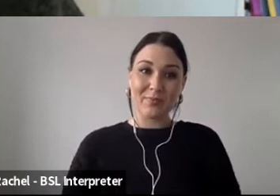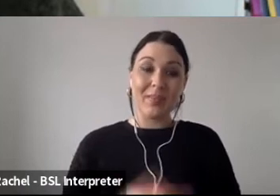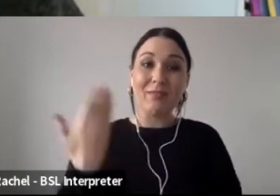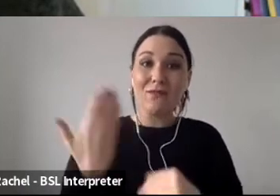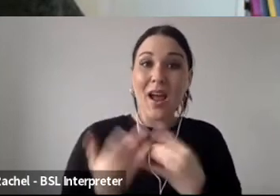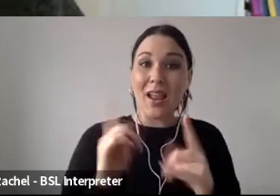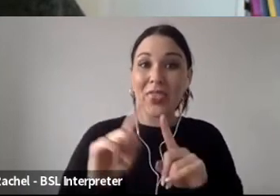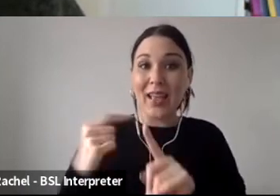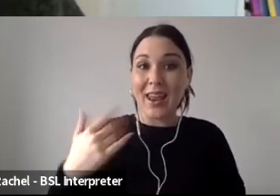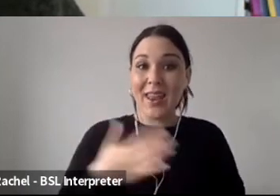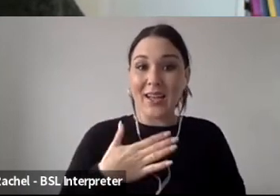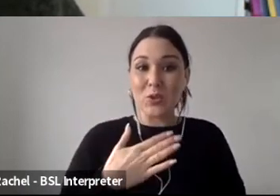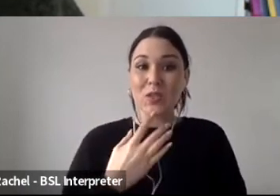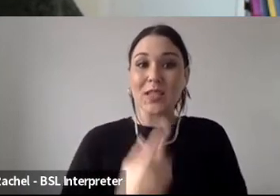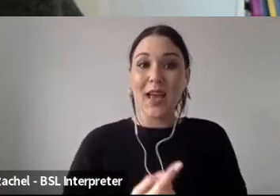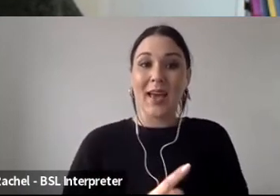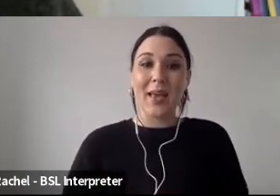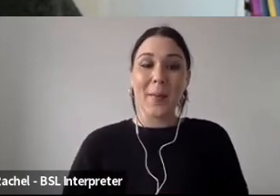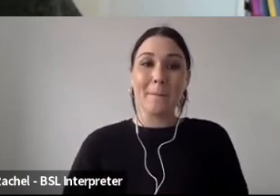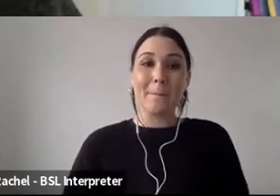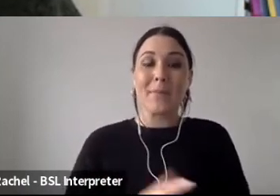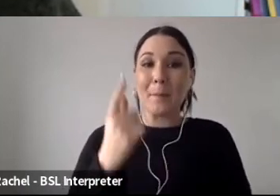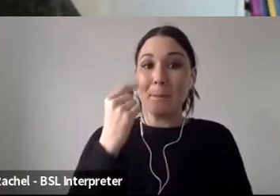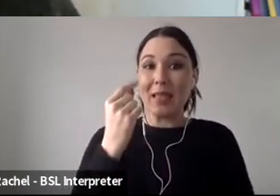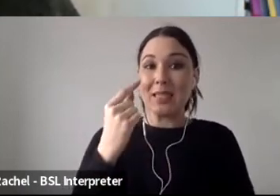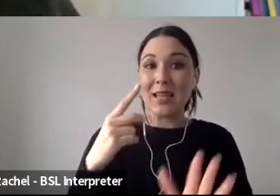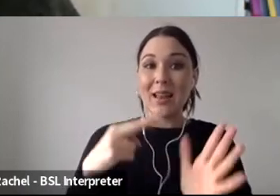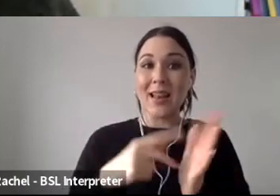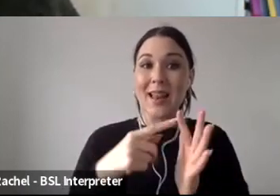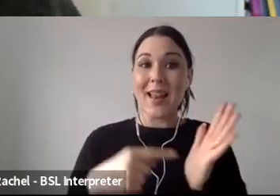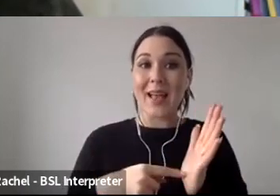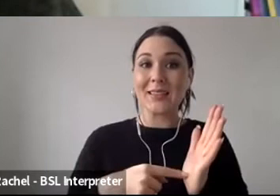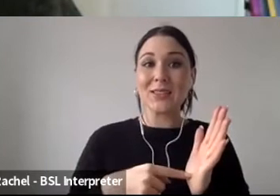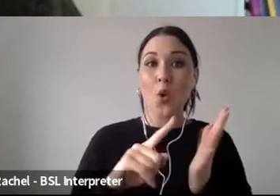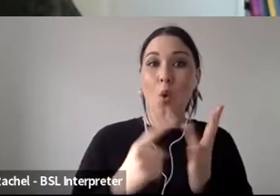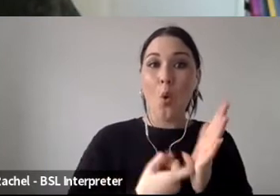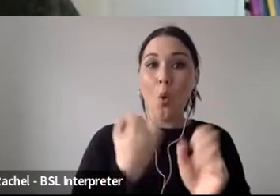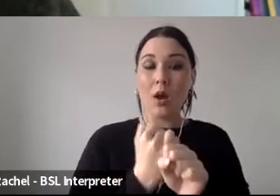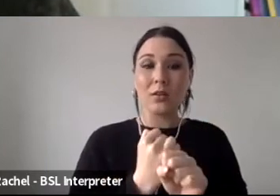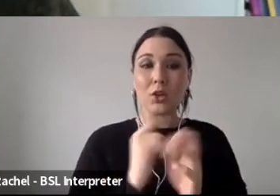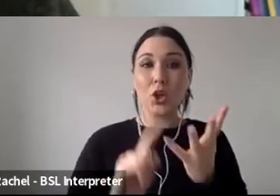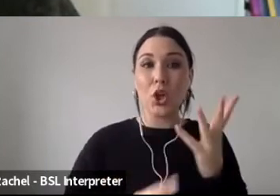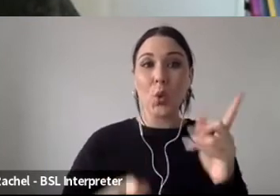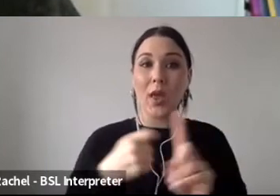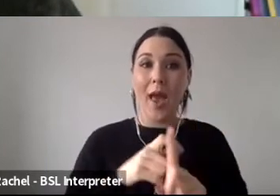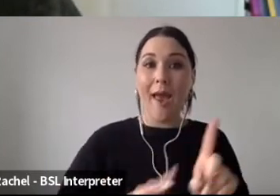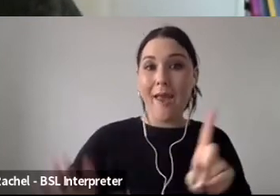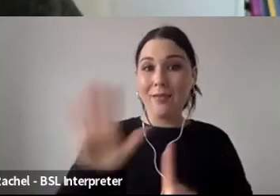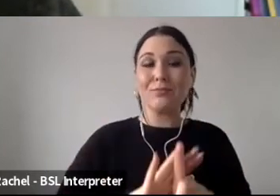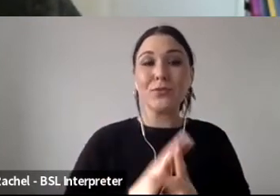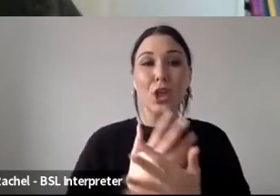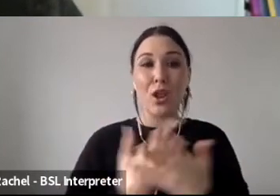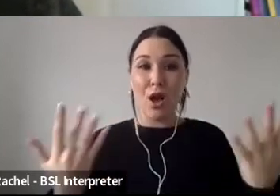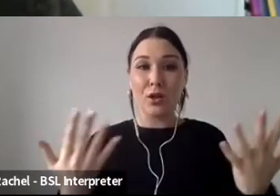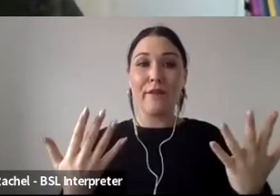on the AbilityNet website, AbilityNet.org UK, there are a number of fact sheets.